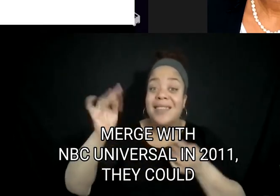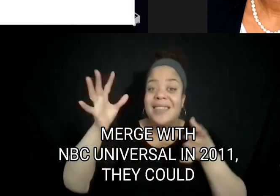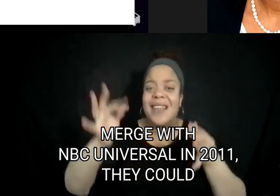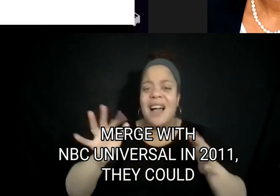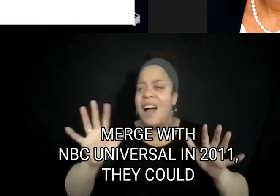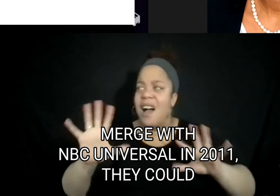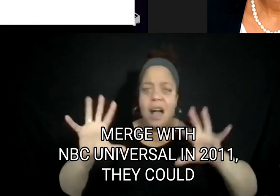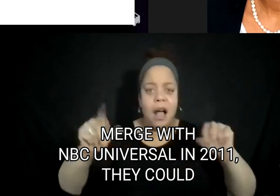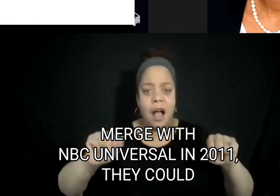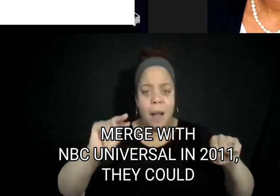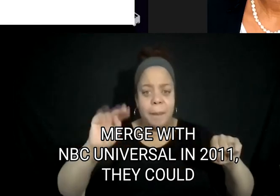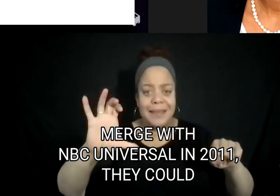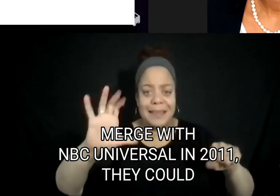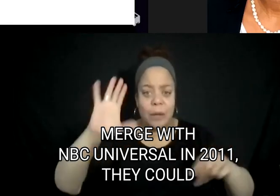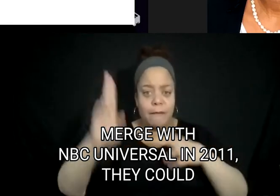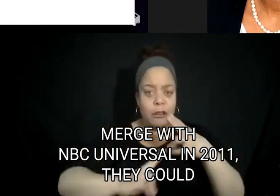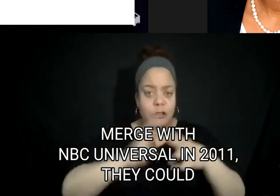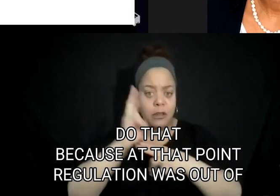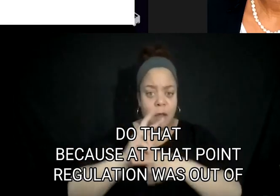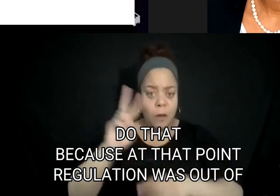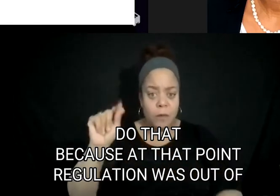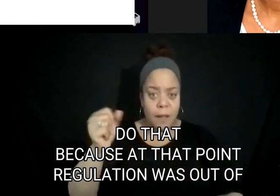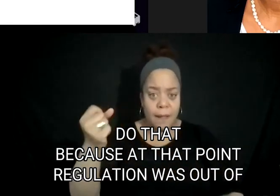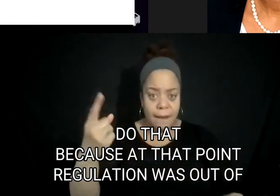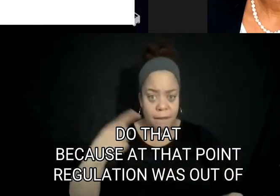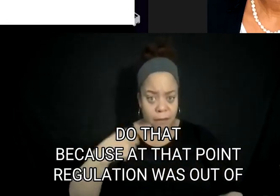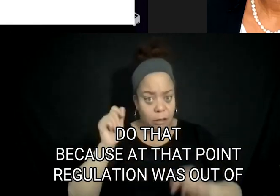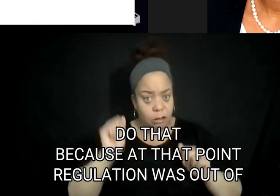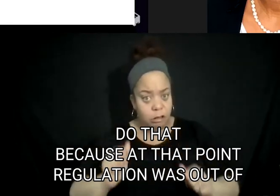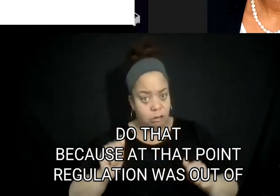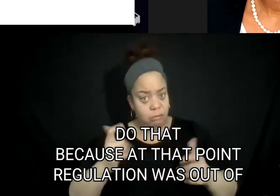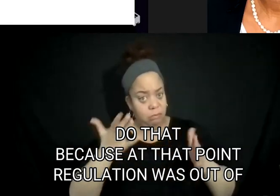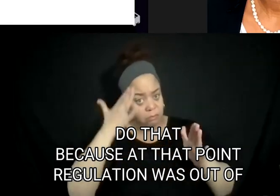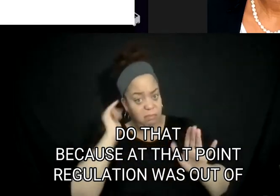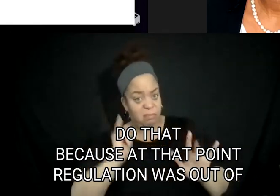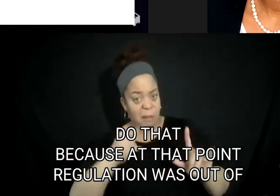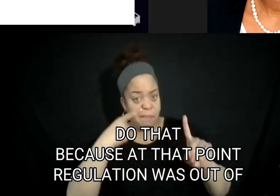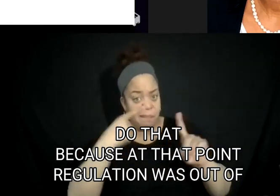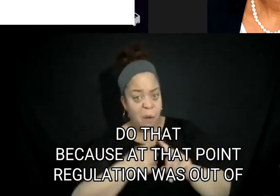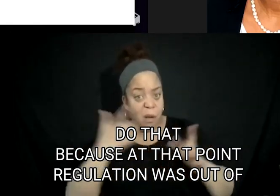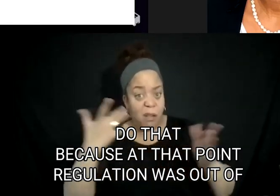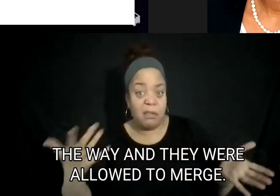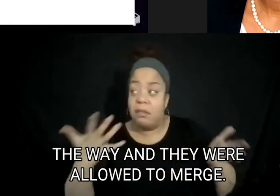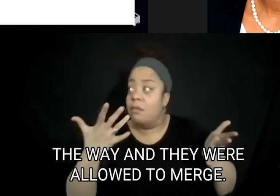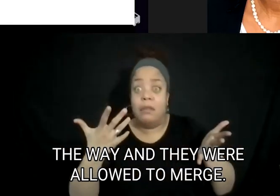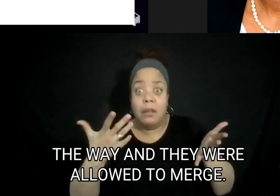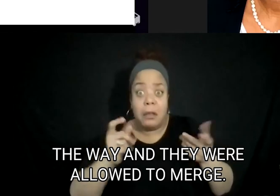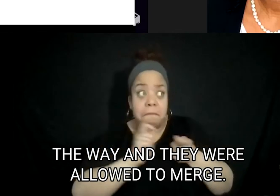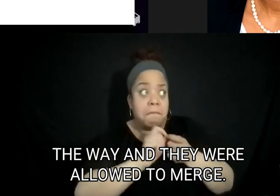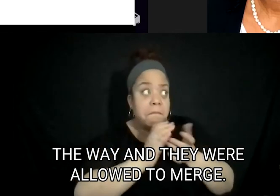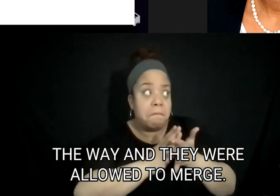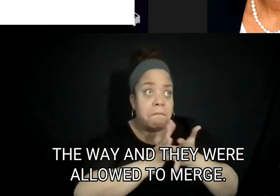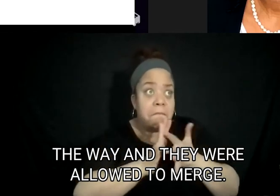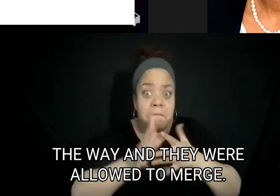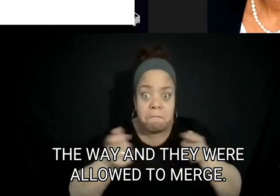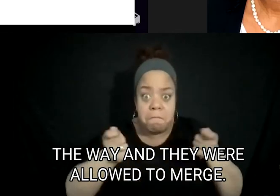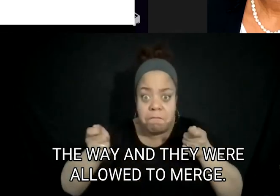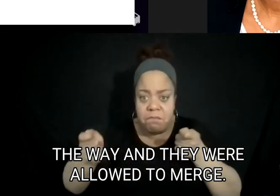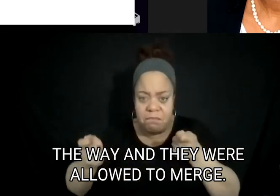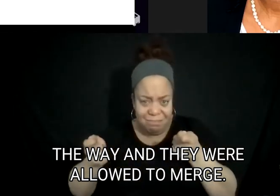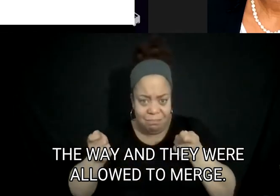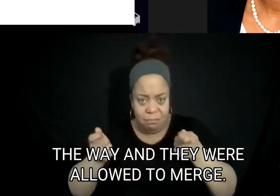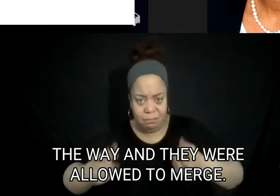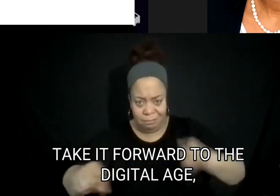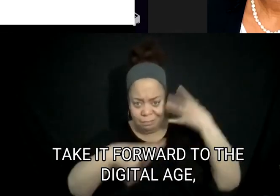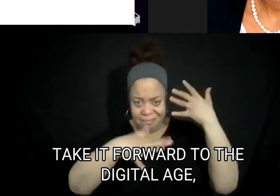regulation was out of the way and they were allowed to merge. Take it forward to the digital age, Facebook purchasing Instagram,